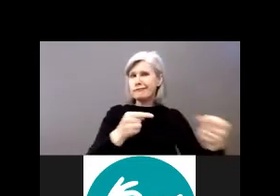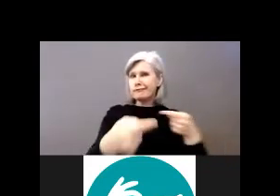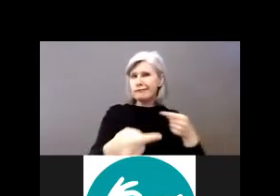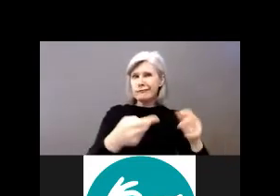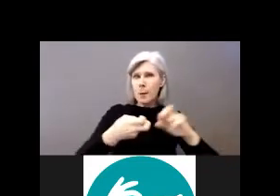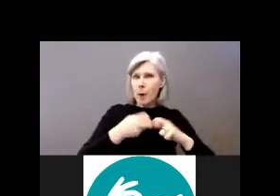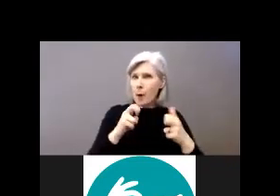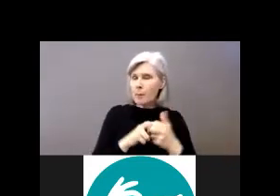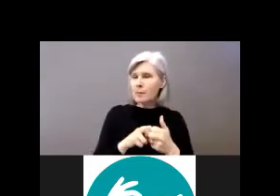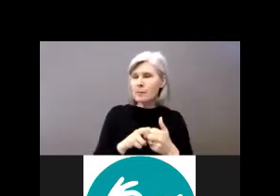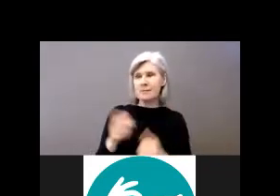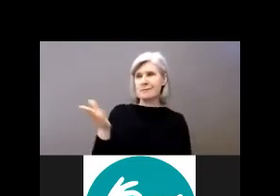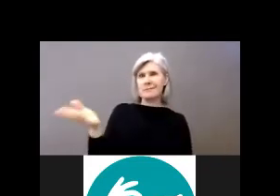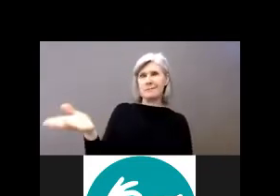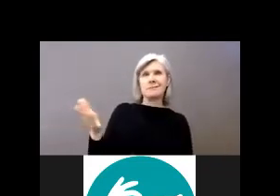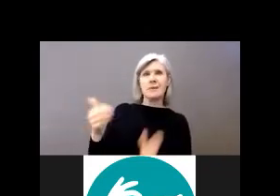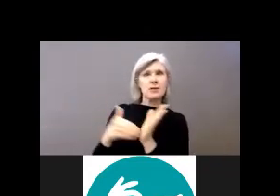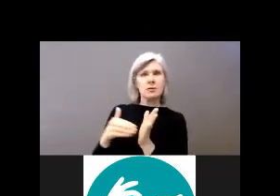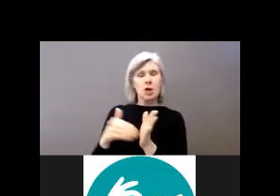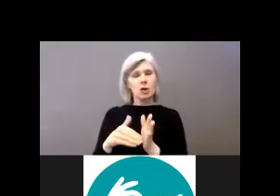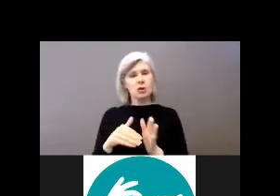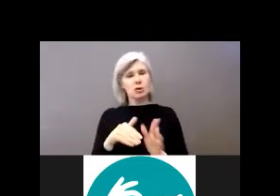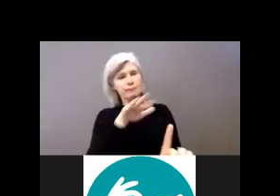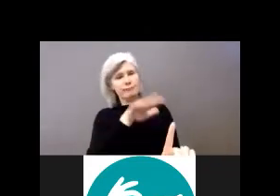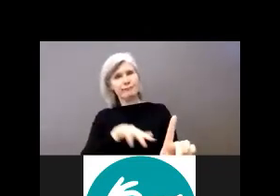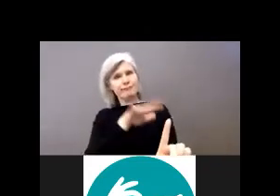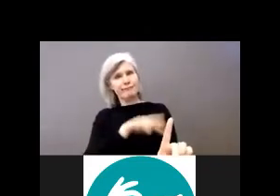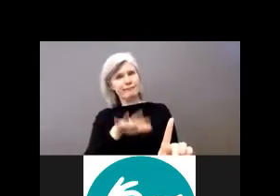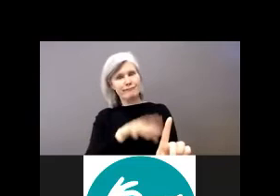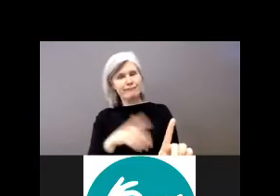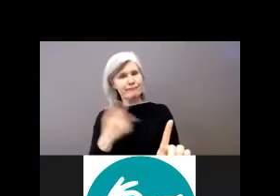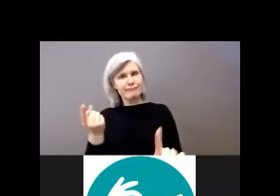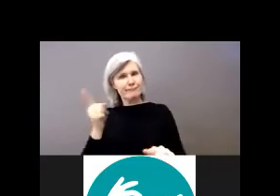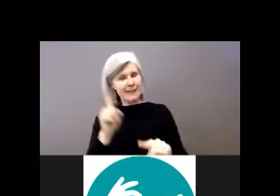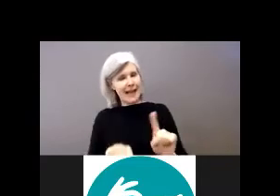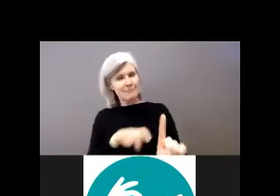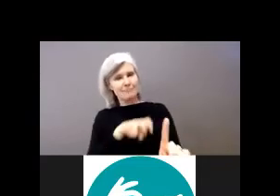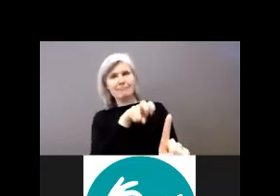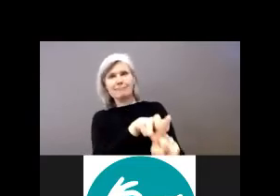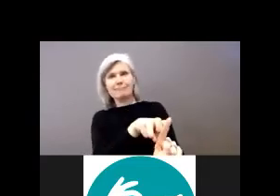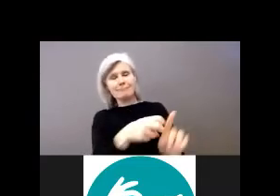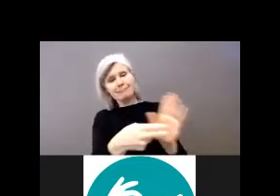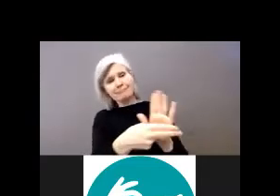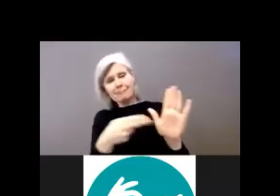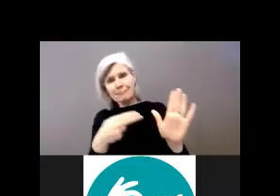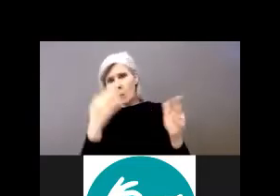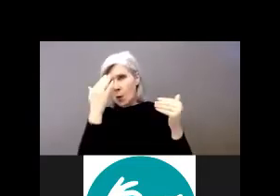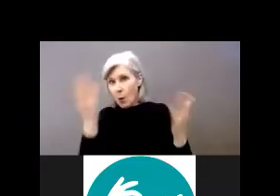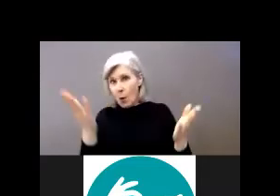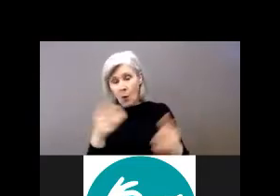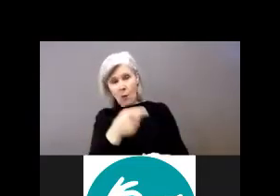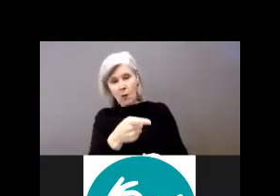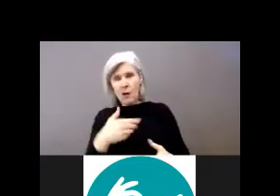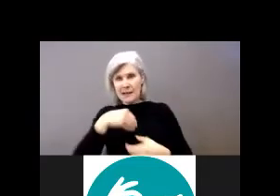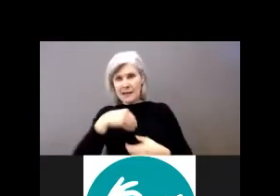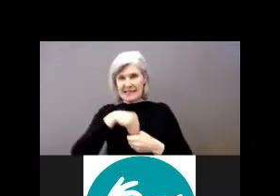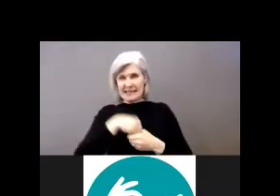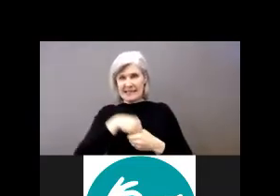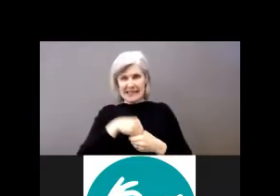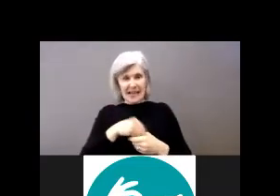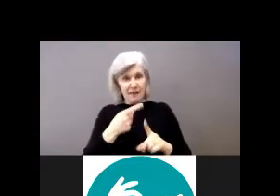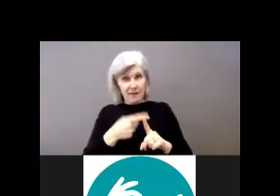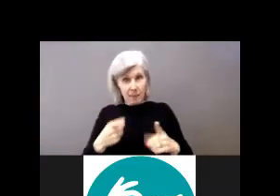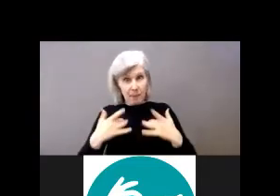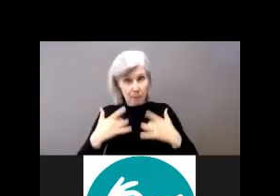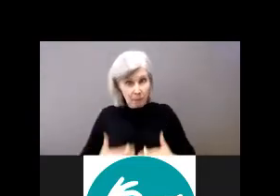the ability to tease this apart, whether it's normal grief that people go through, is it due to a medical condition, or is it a